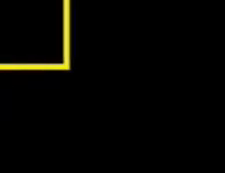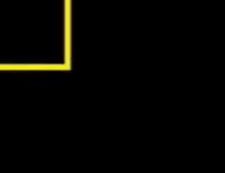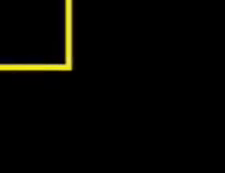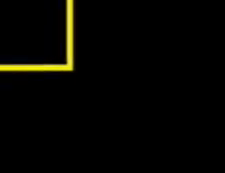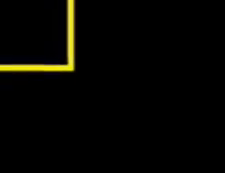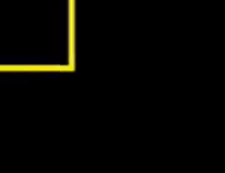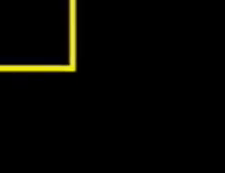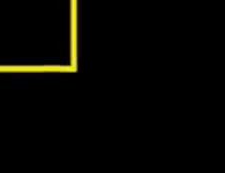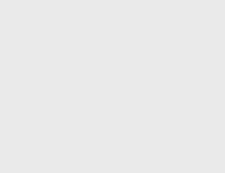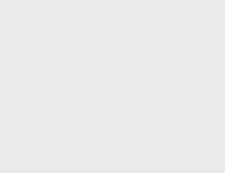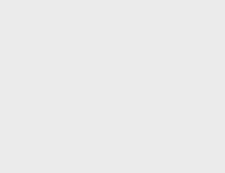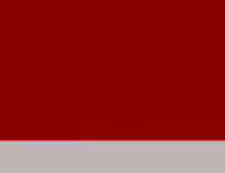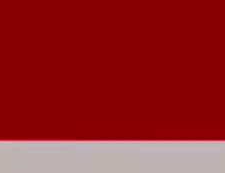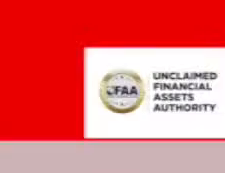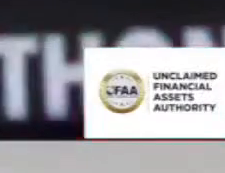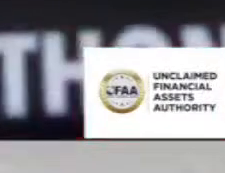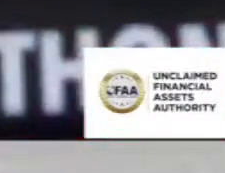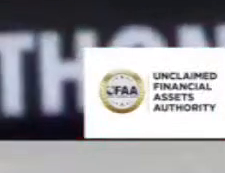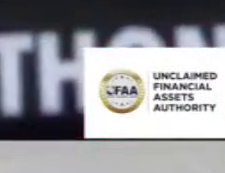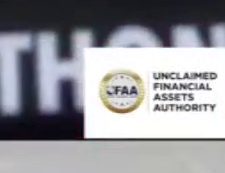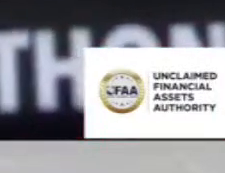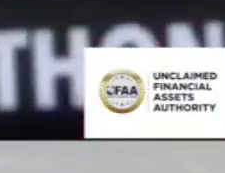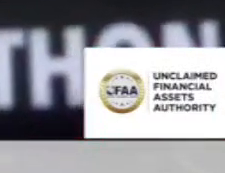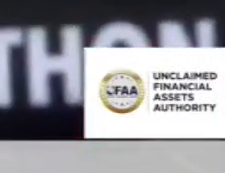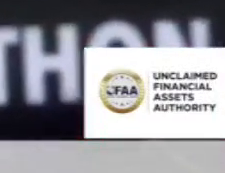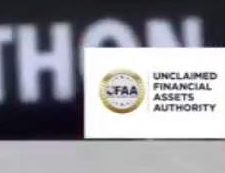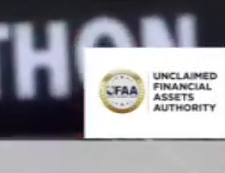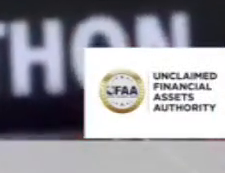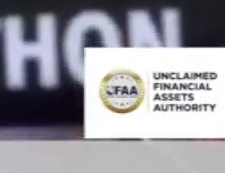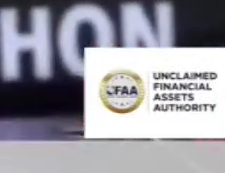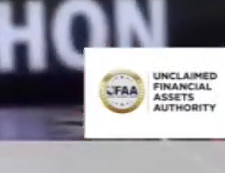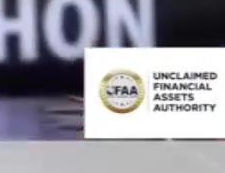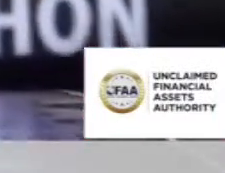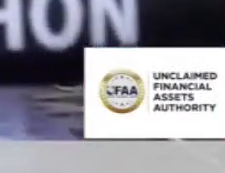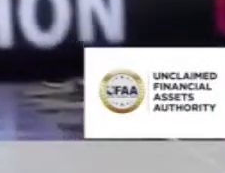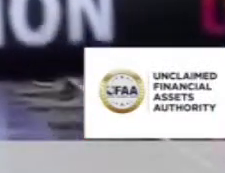Joshua Bennett from Kenya.